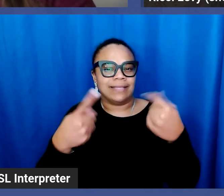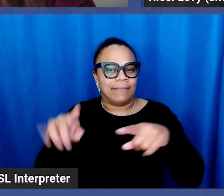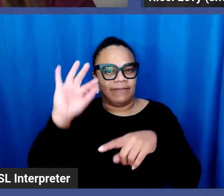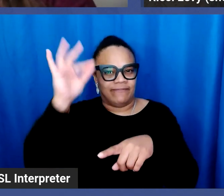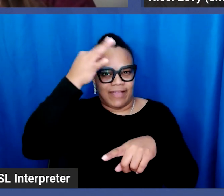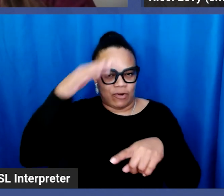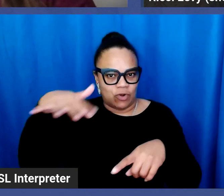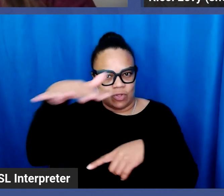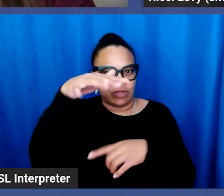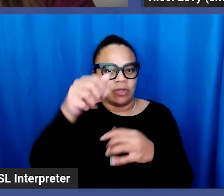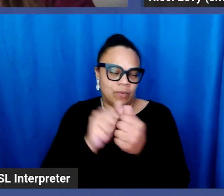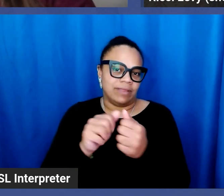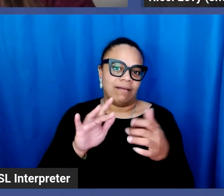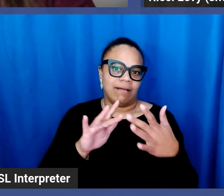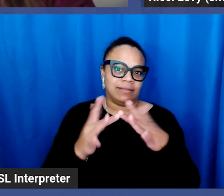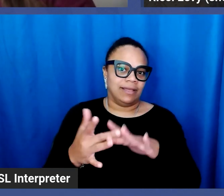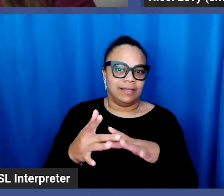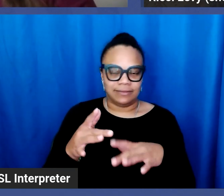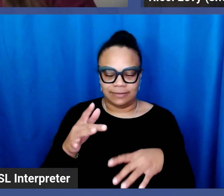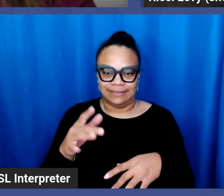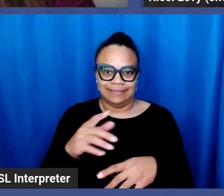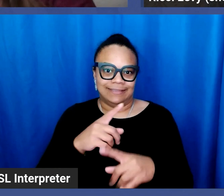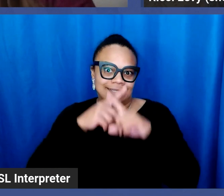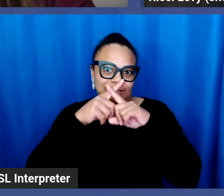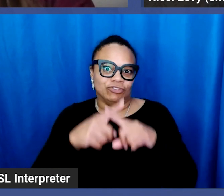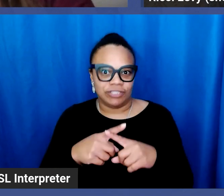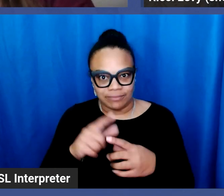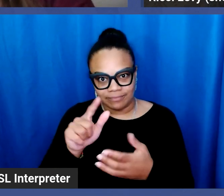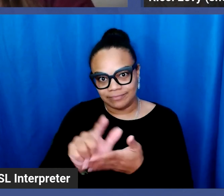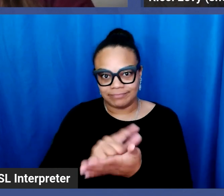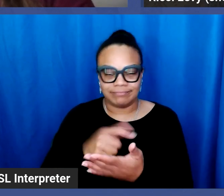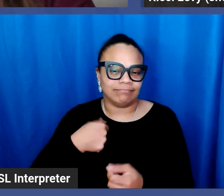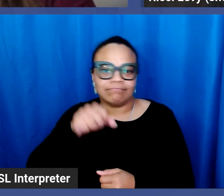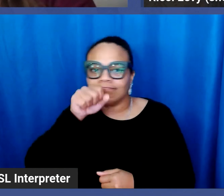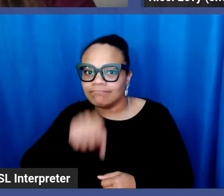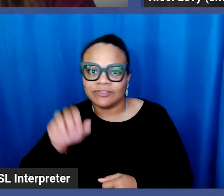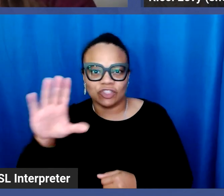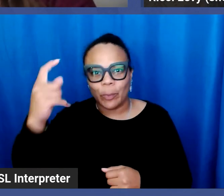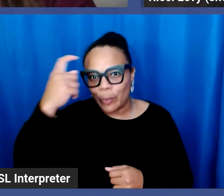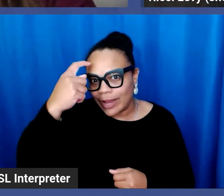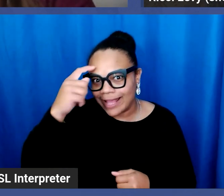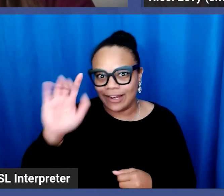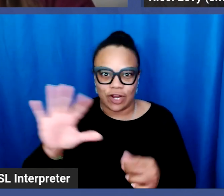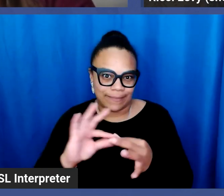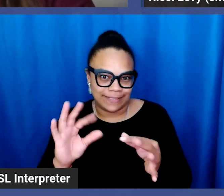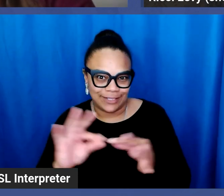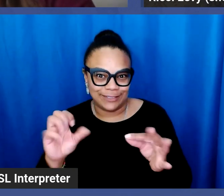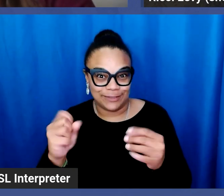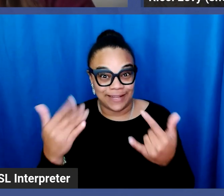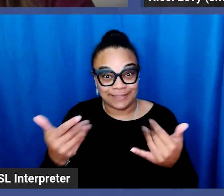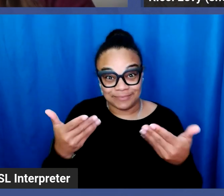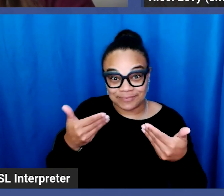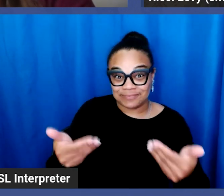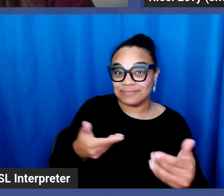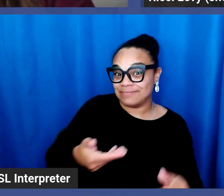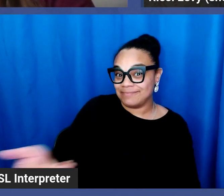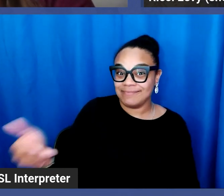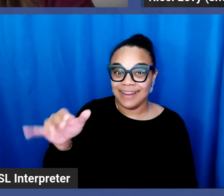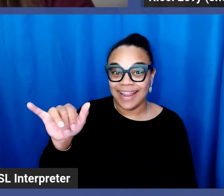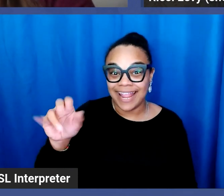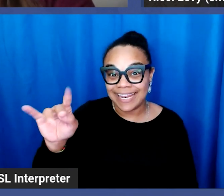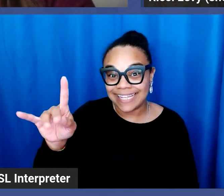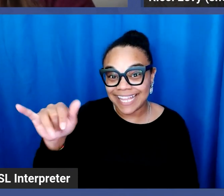legislation. I love India's brain and the commentary she provides. So without further ado, let's hear from India.